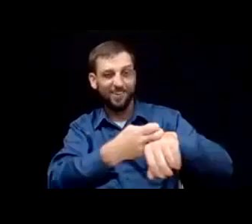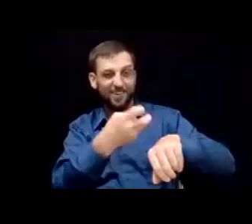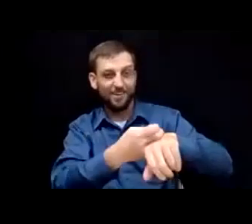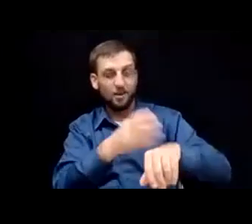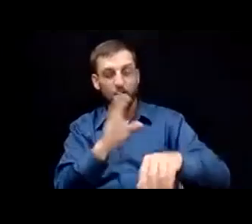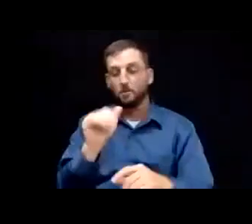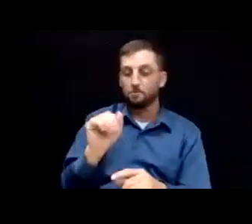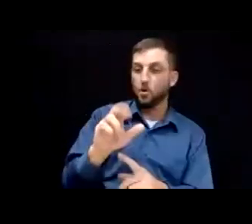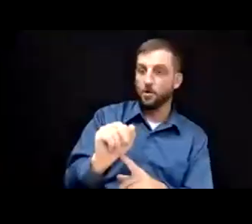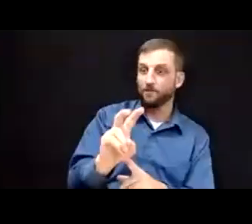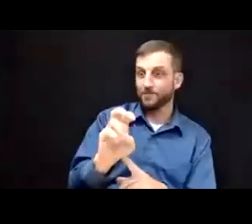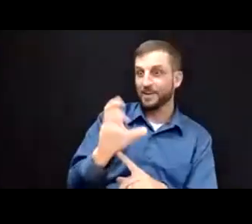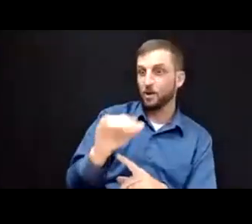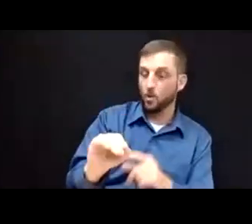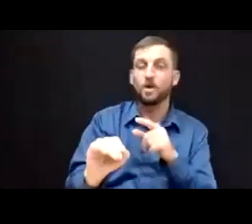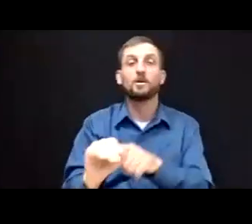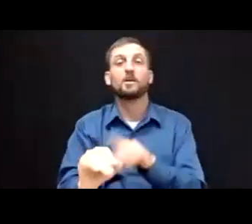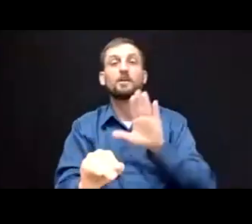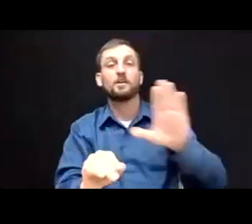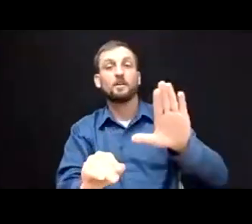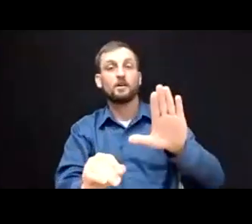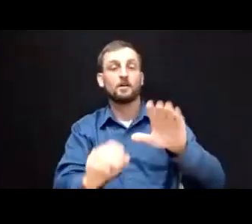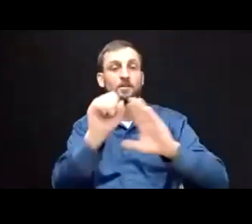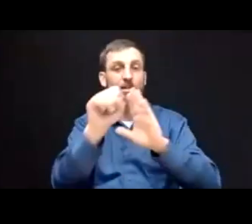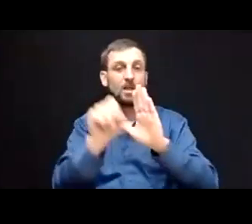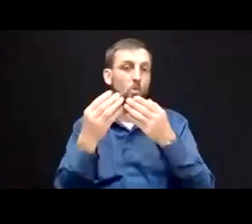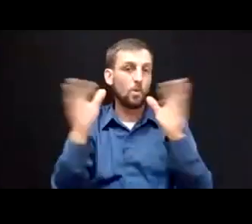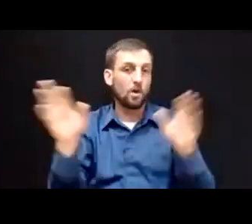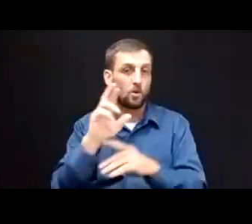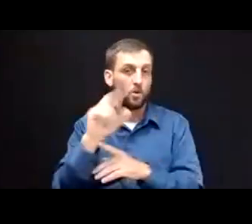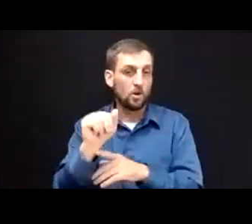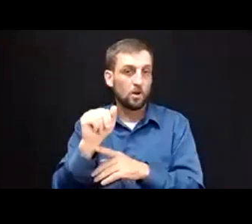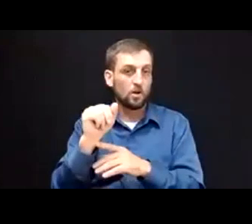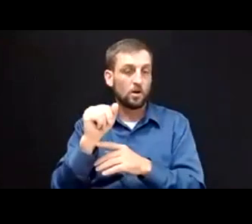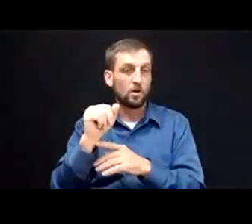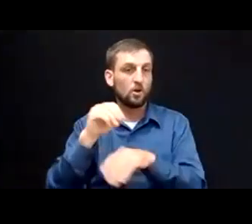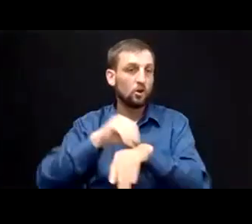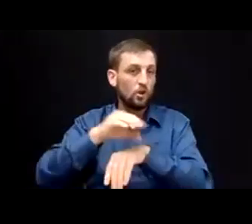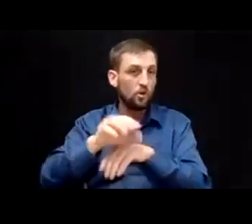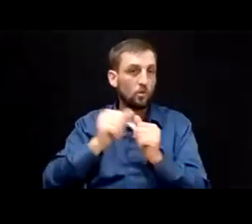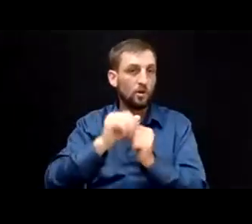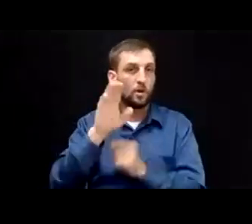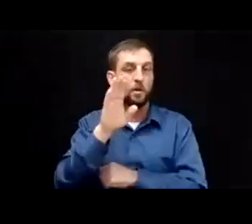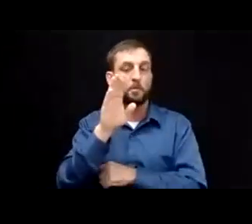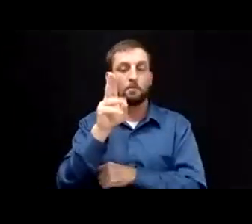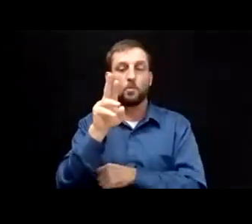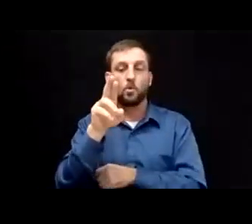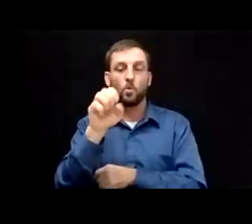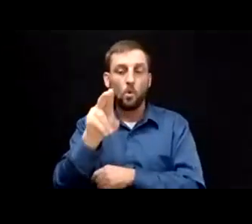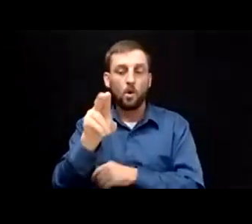Barovechio is a statewide RN consultant with the Bureau of Family Health in the Office of Public Health.